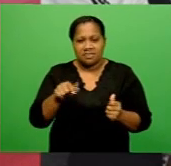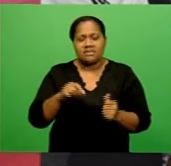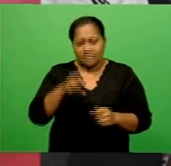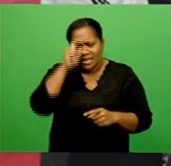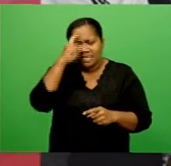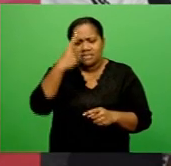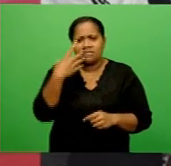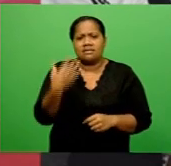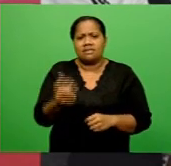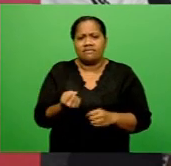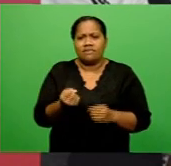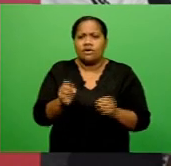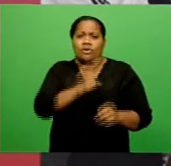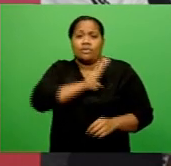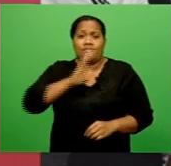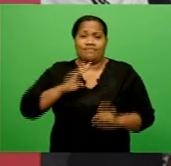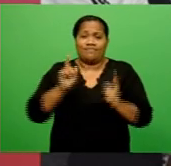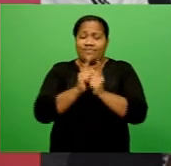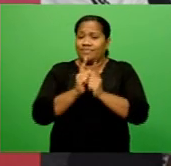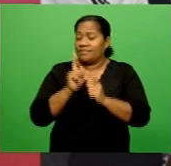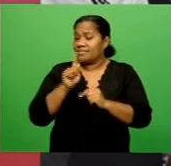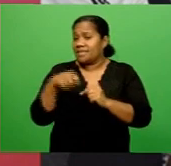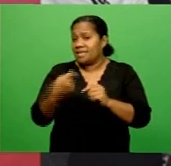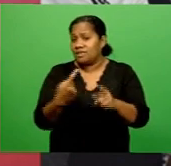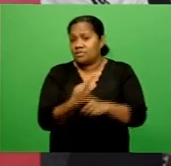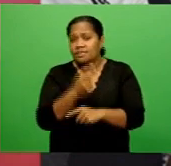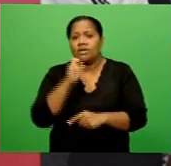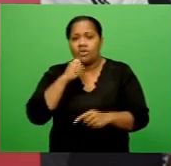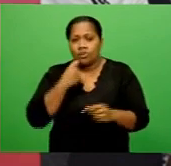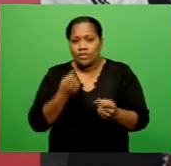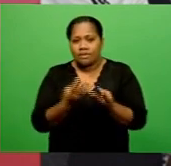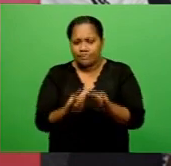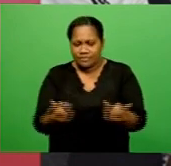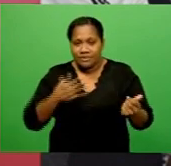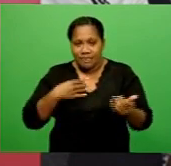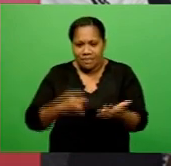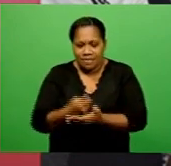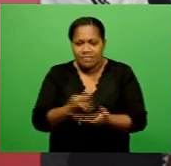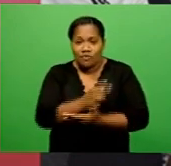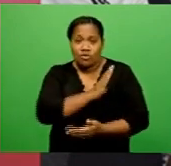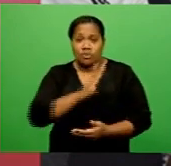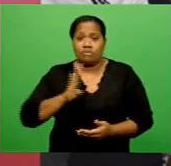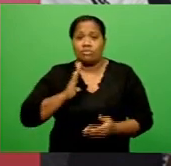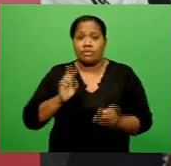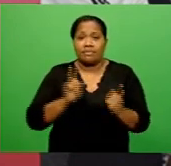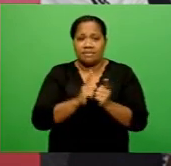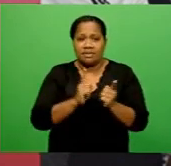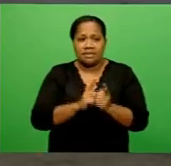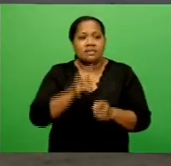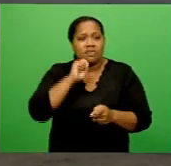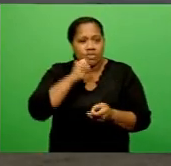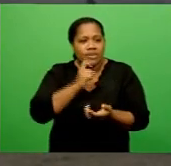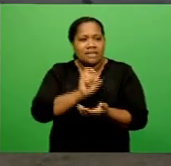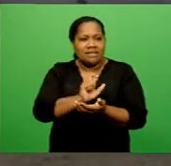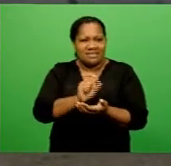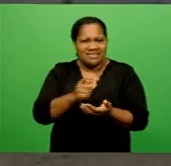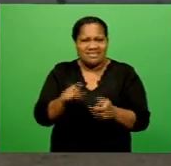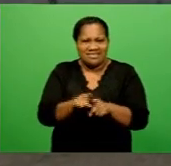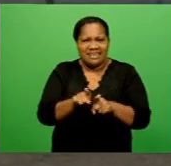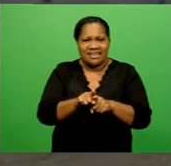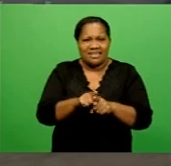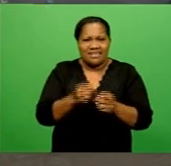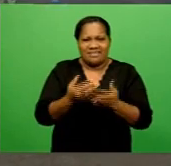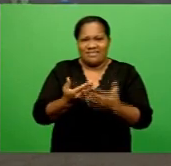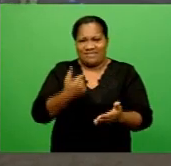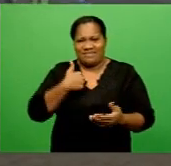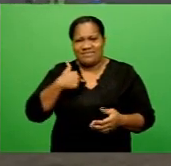meeting next week and they will settle my payments in the board meeting and they will also clear me from coaching any other team. The former Lautoka